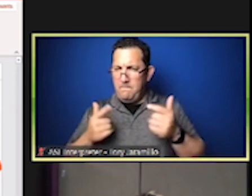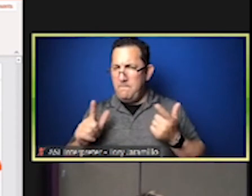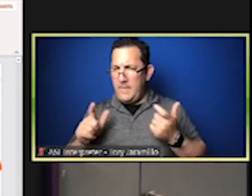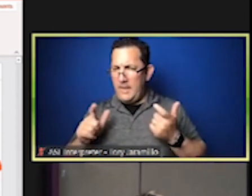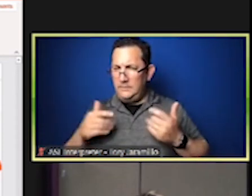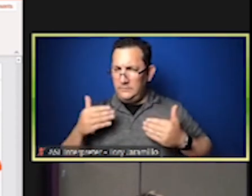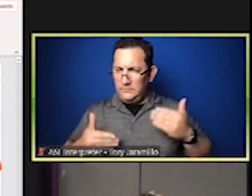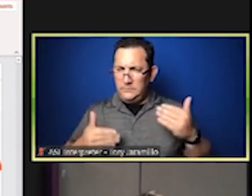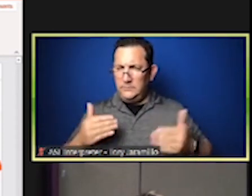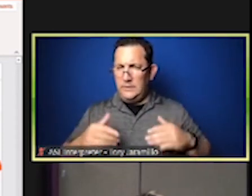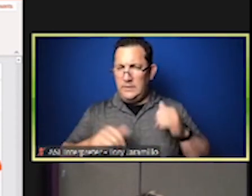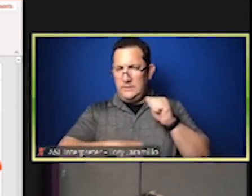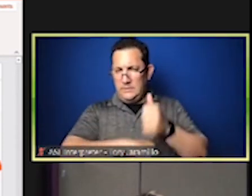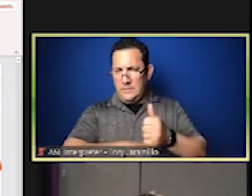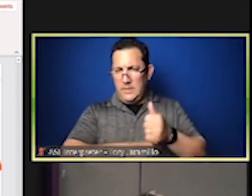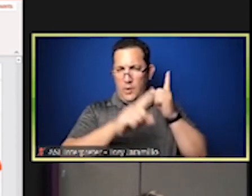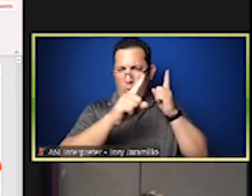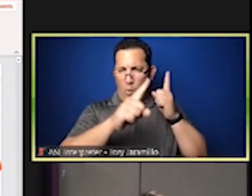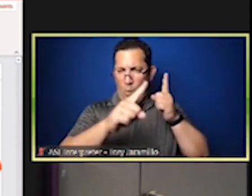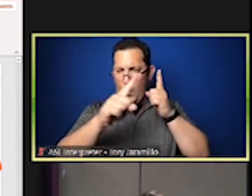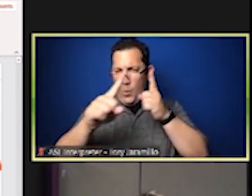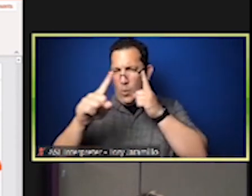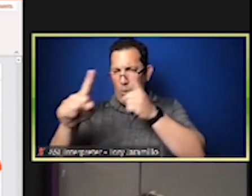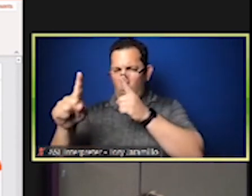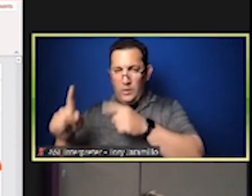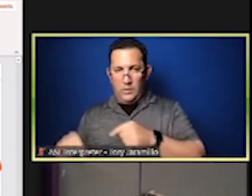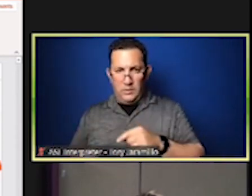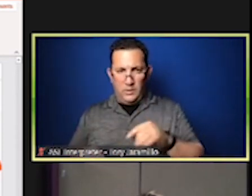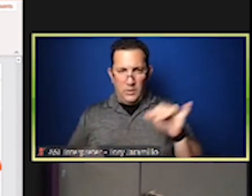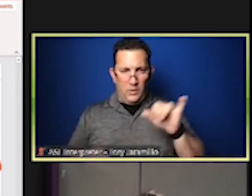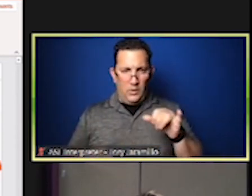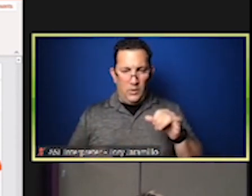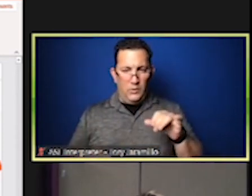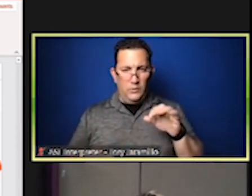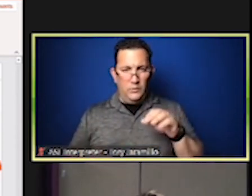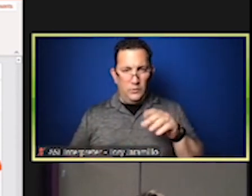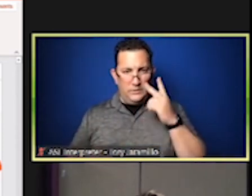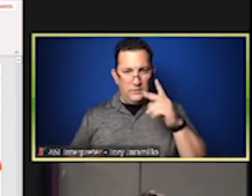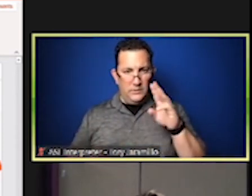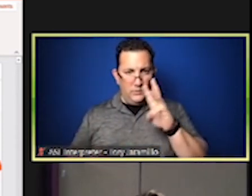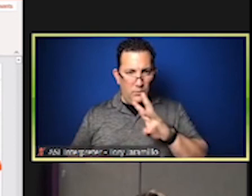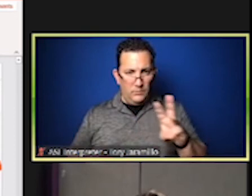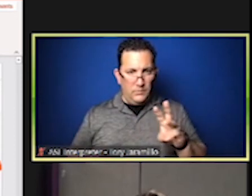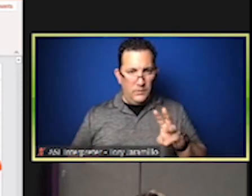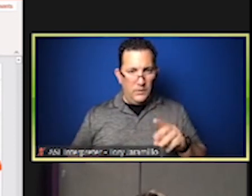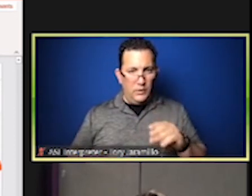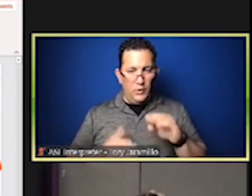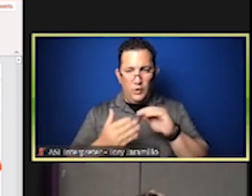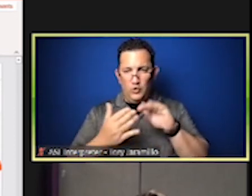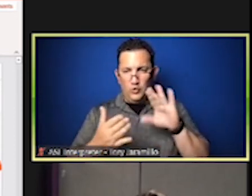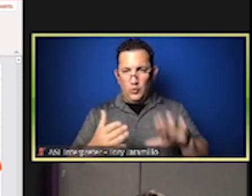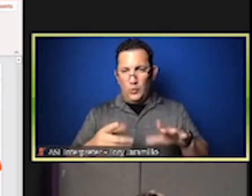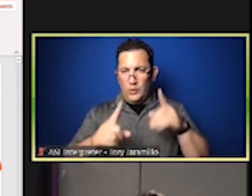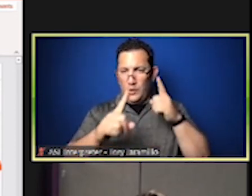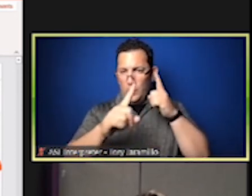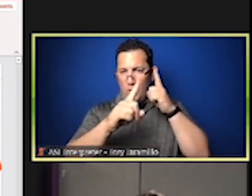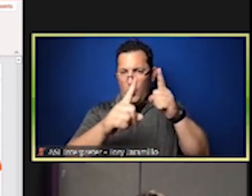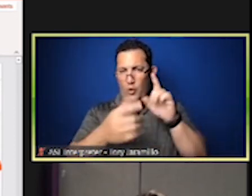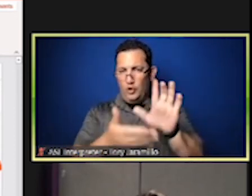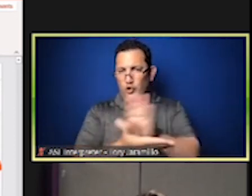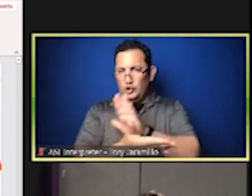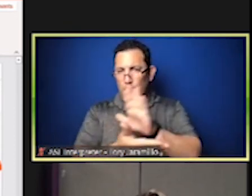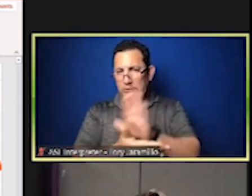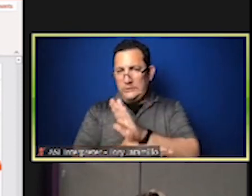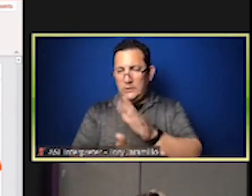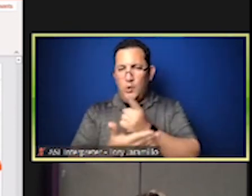and goal set. So we also have on our webpage student goal sheet, weekly goal sheet that you could